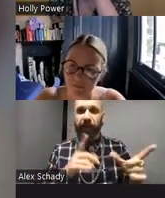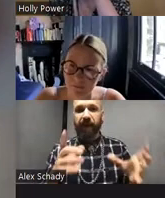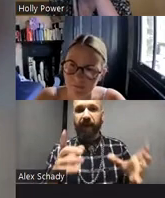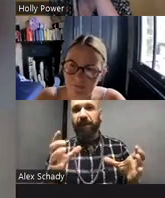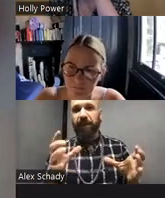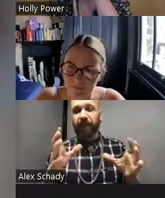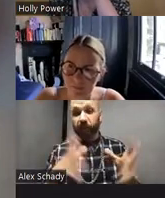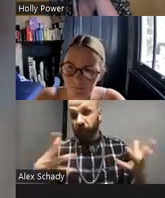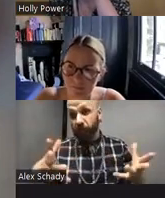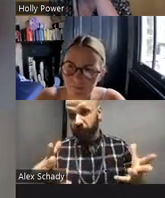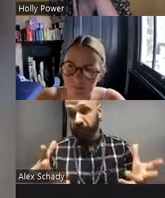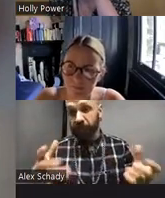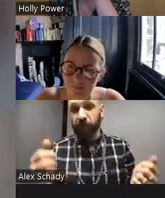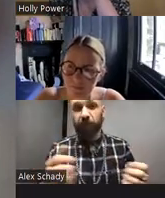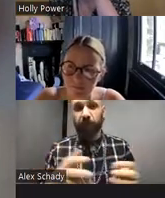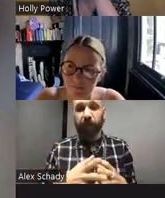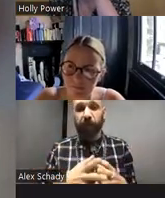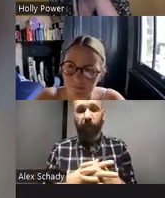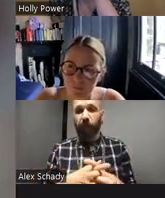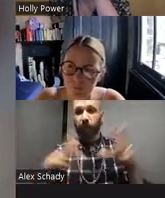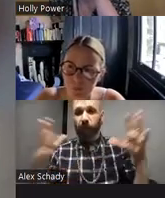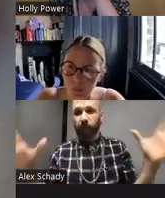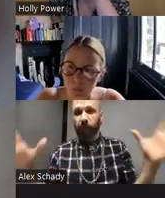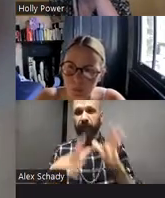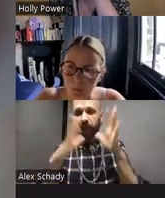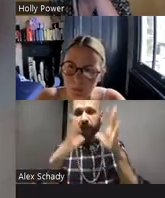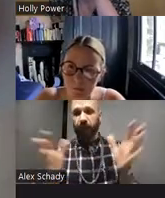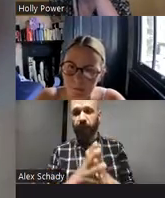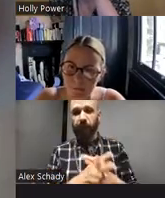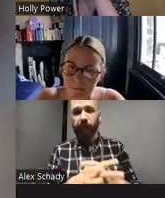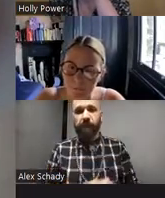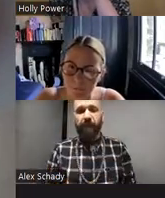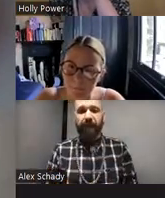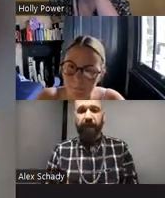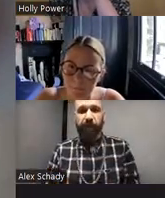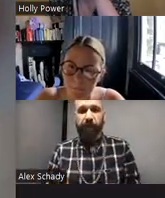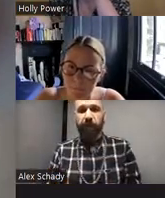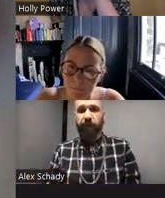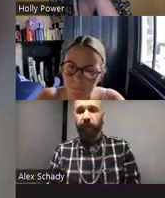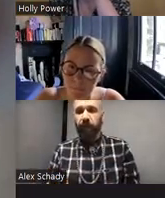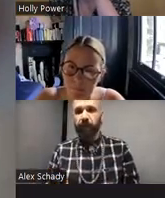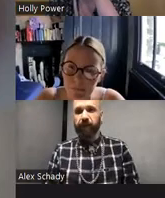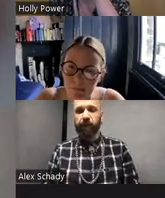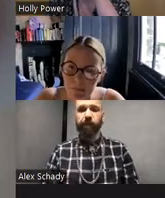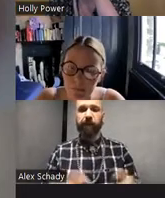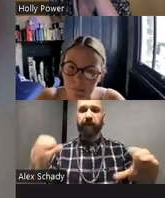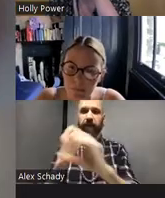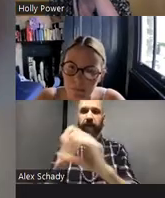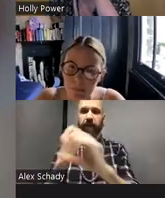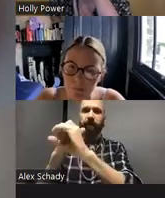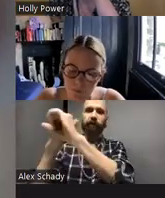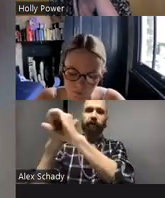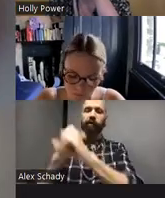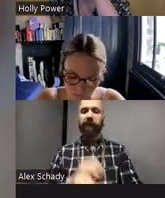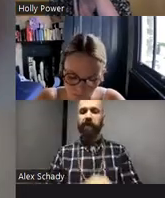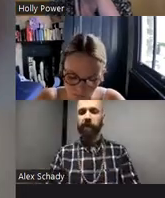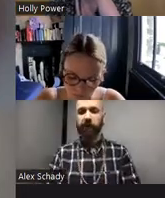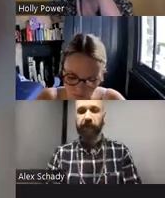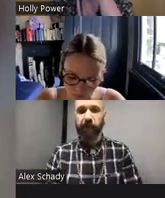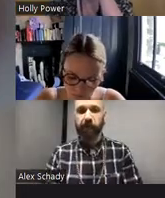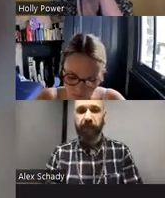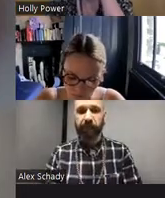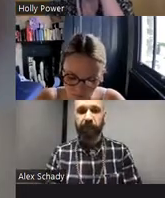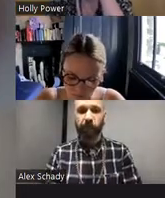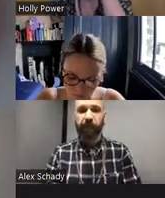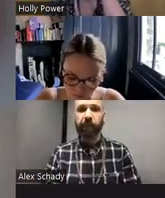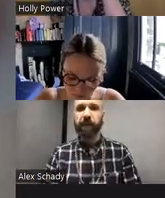The film is, the instructions to produce the film are, we're all in the room together in a Zoom room, and participants are instructed to make a sort of tube of paper